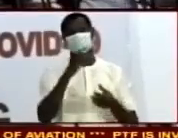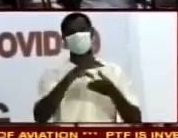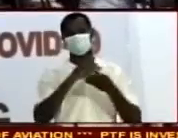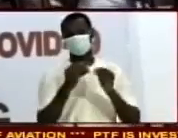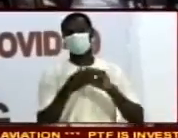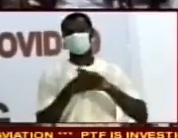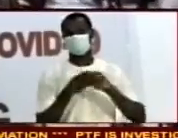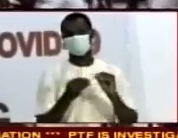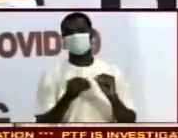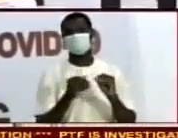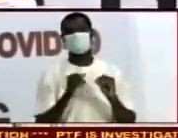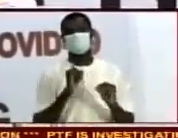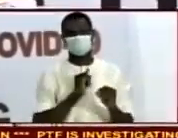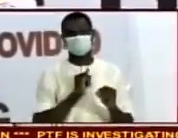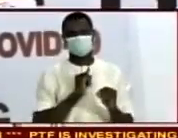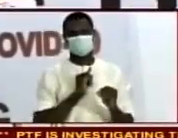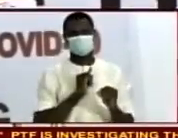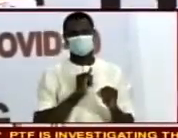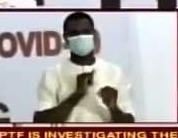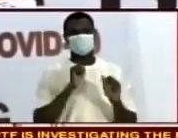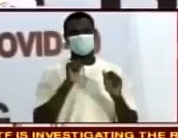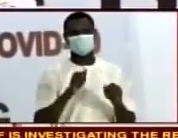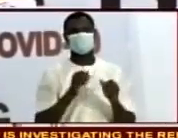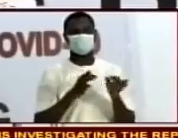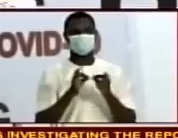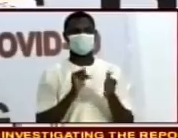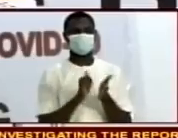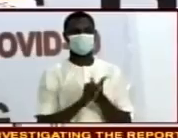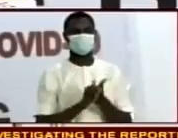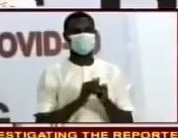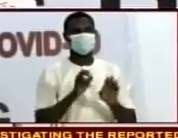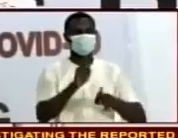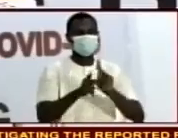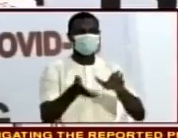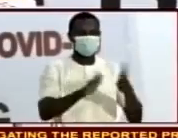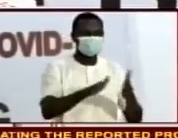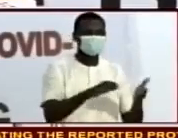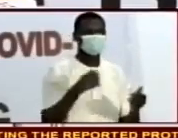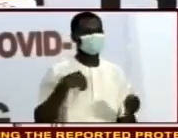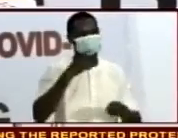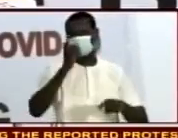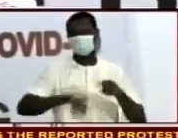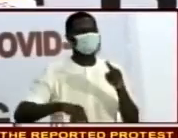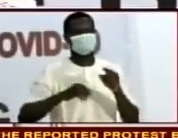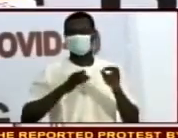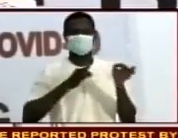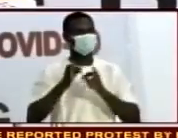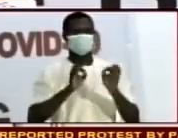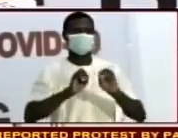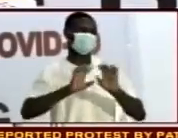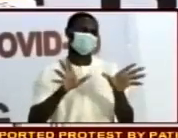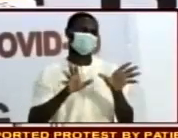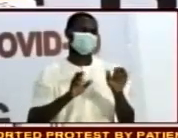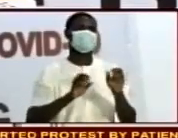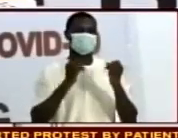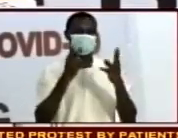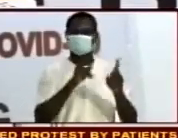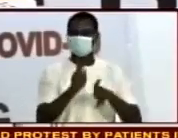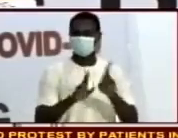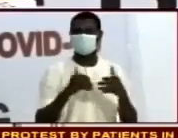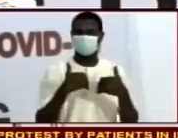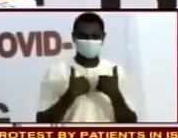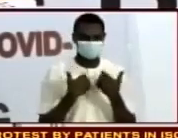that have been described as unexplained deaths, the investigation is going on. There's a specialist pathologist